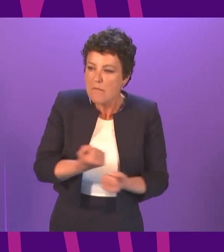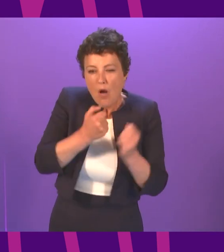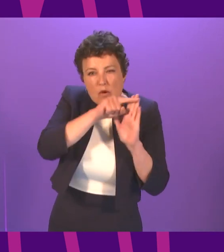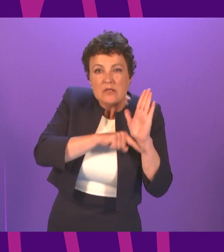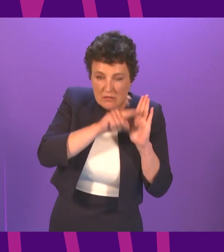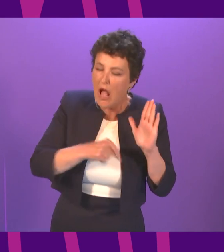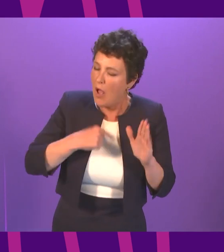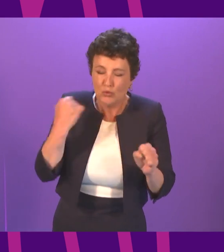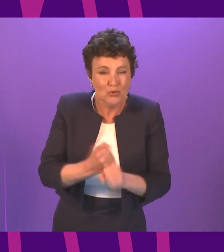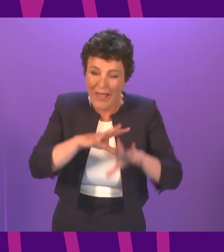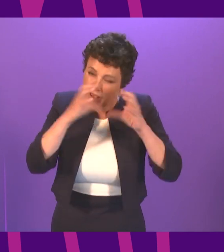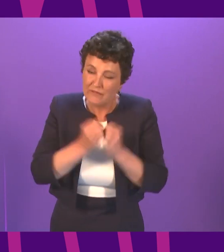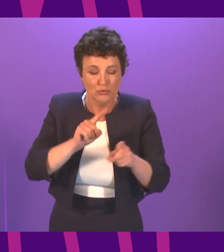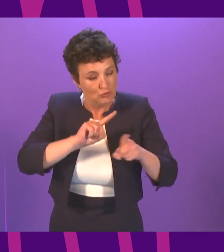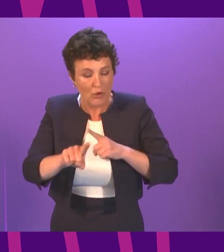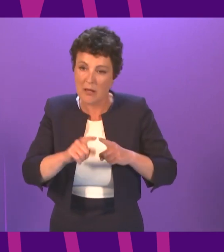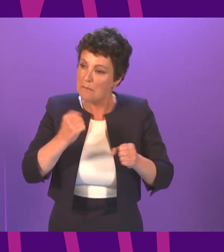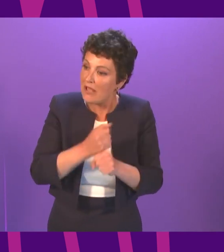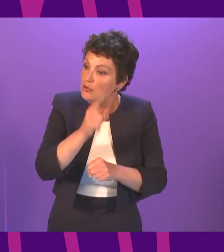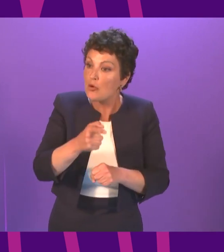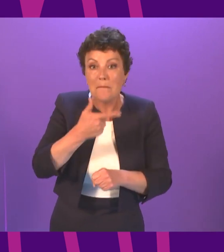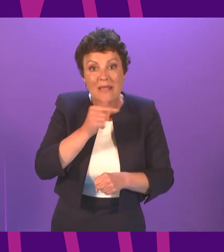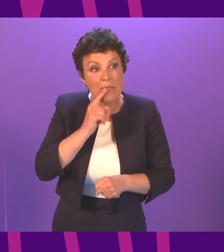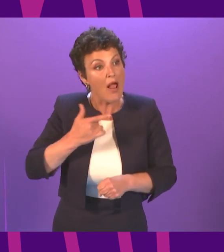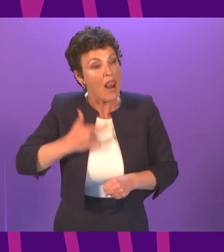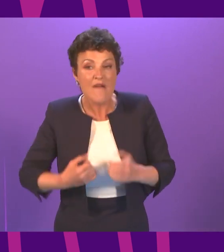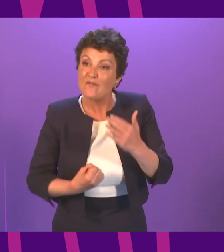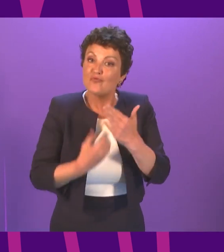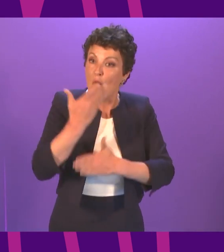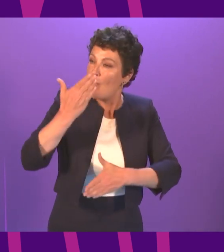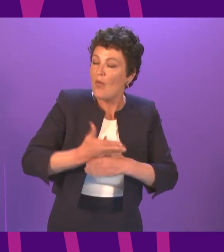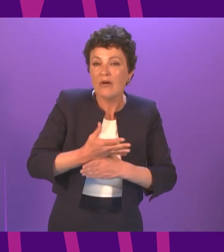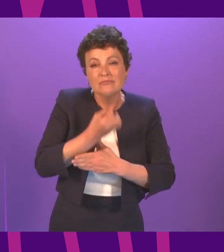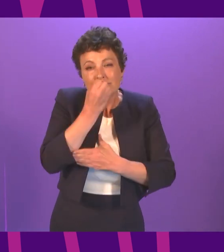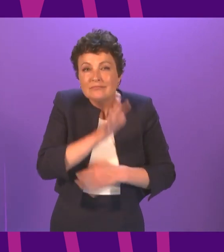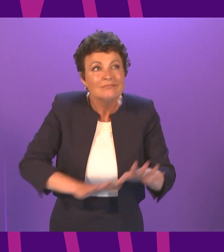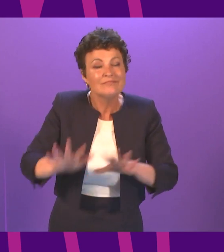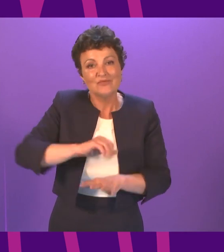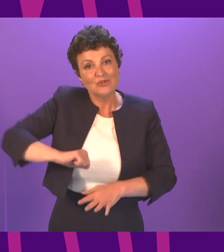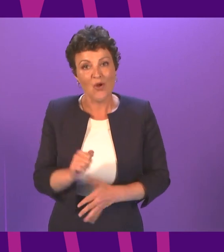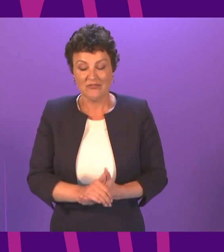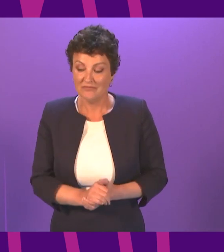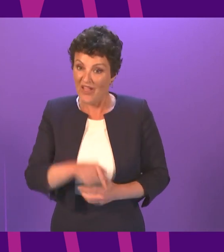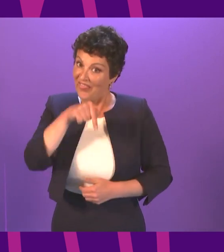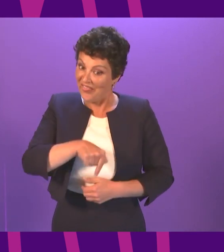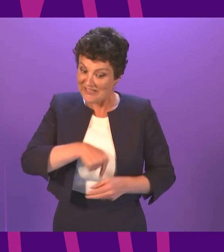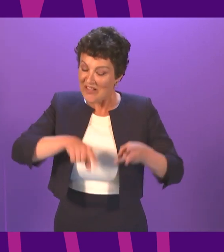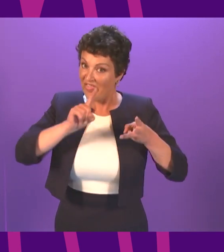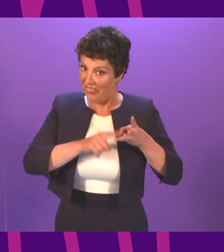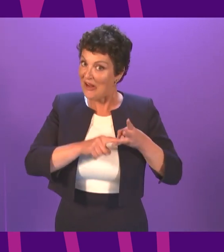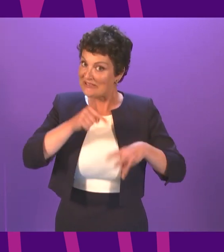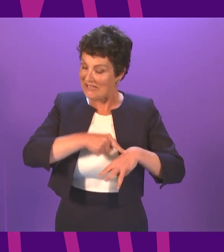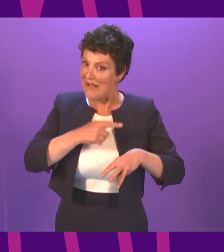work and grow up in. Now, today is the third occasion on which I have been nominated by this Parliament to be First